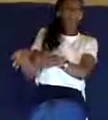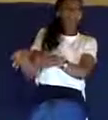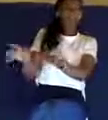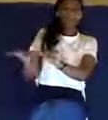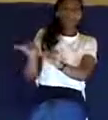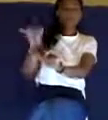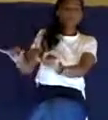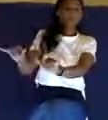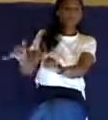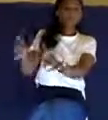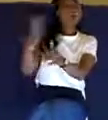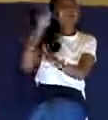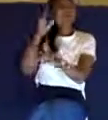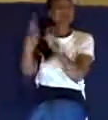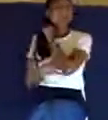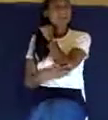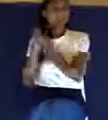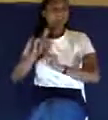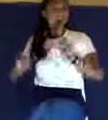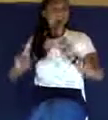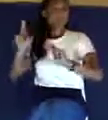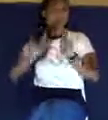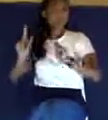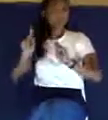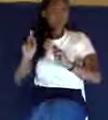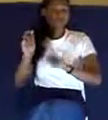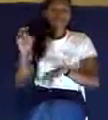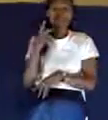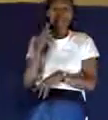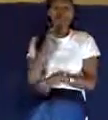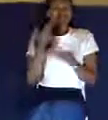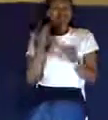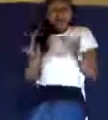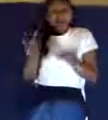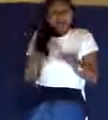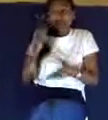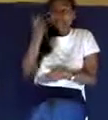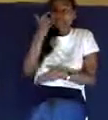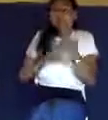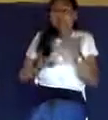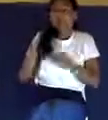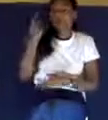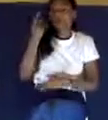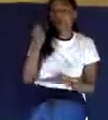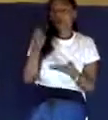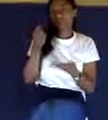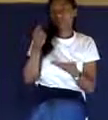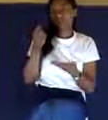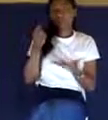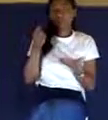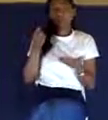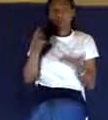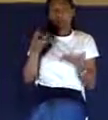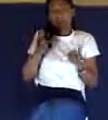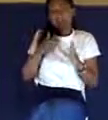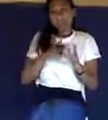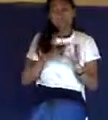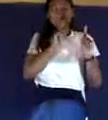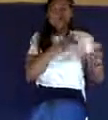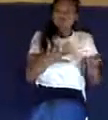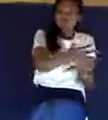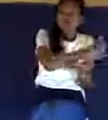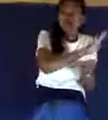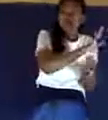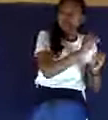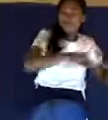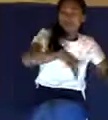who. Maybe someone will give us grace and we can find favor in someone's eyes. But let me go out and glean in the fields. And Naomi says, go. And look